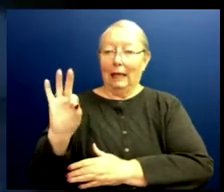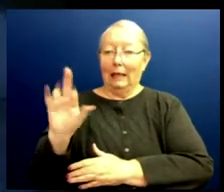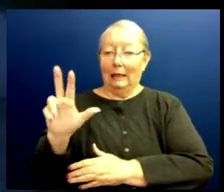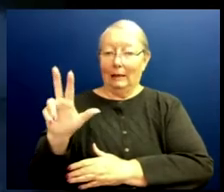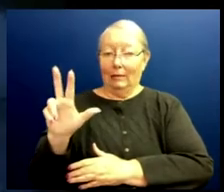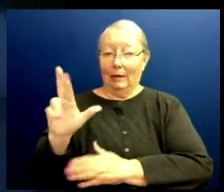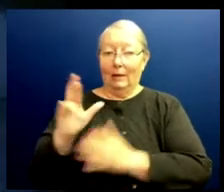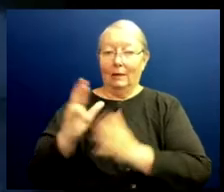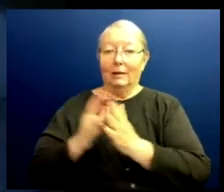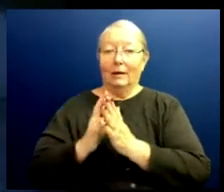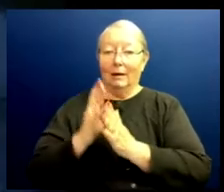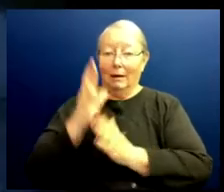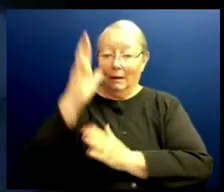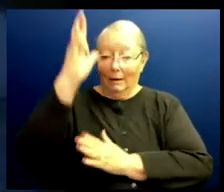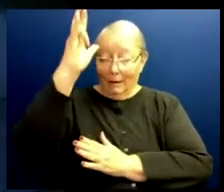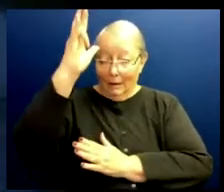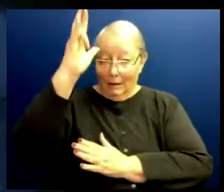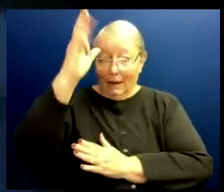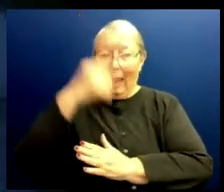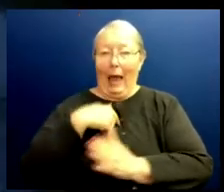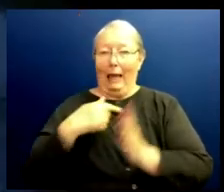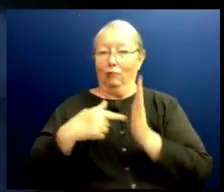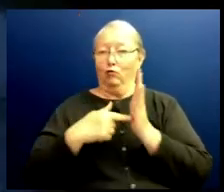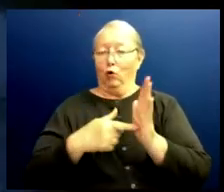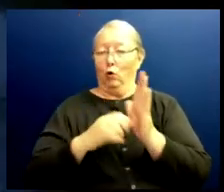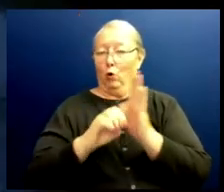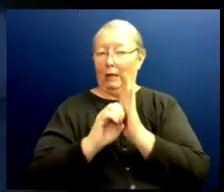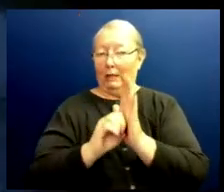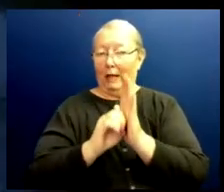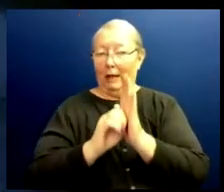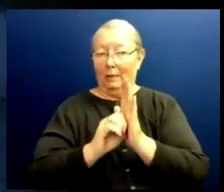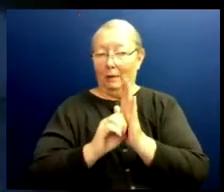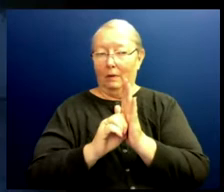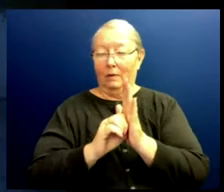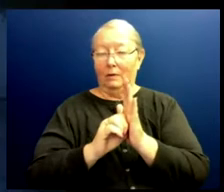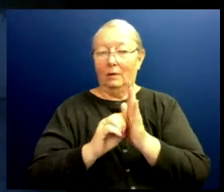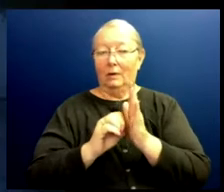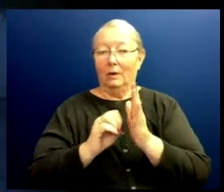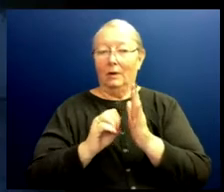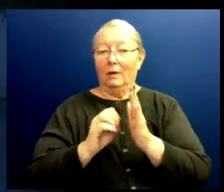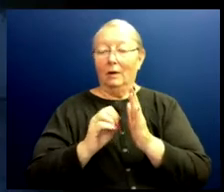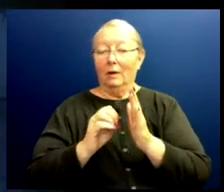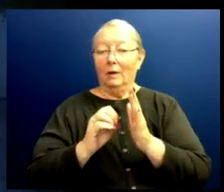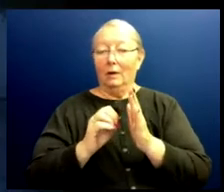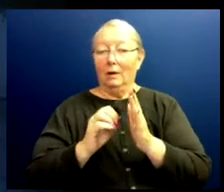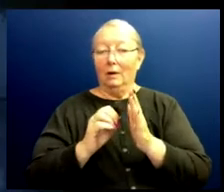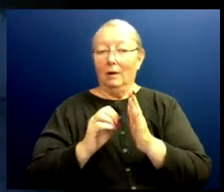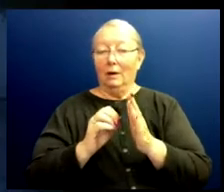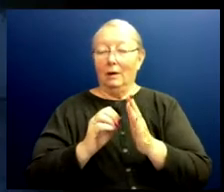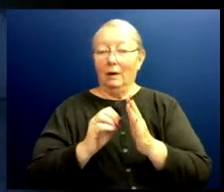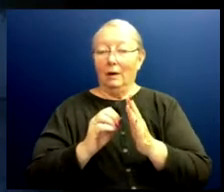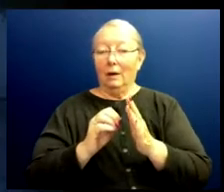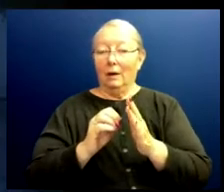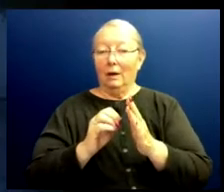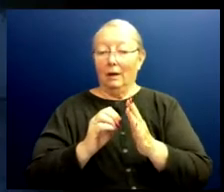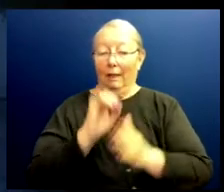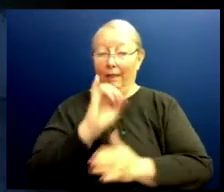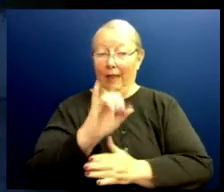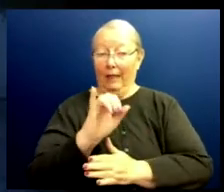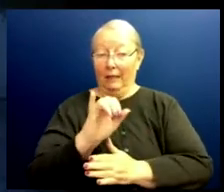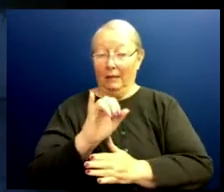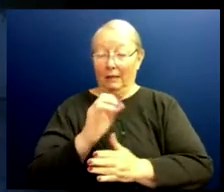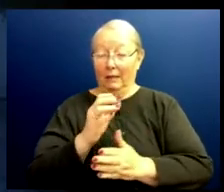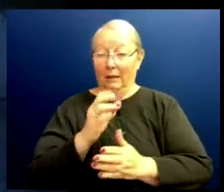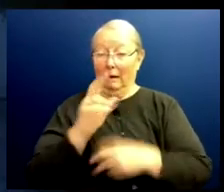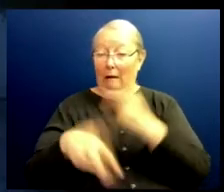fortunate in being able to show you some examples of what takes place in such a servicing mission